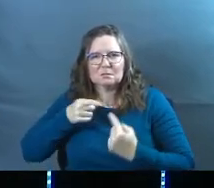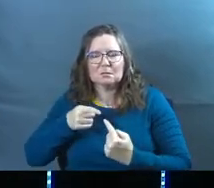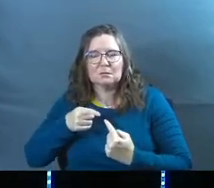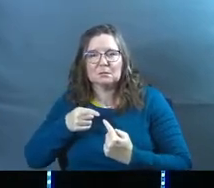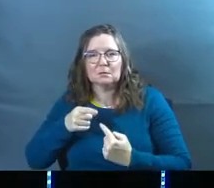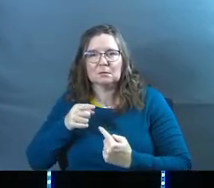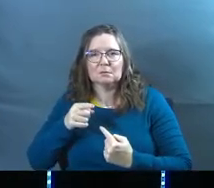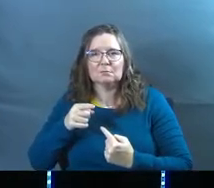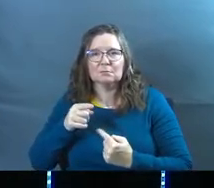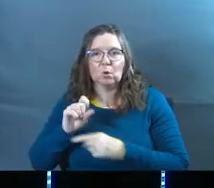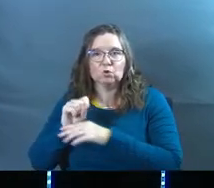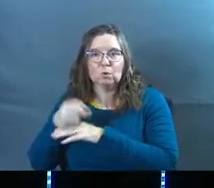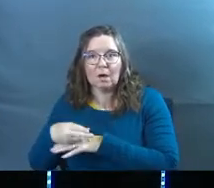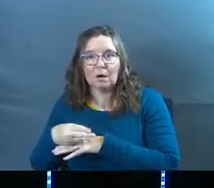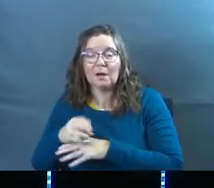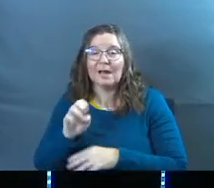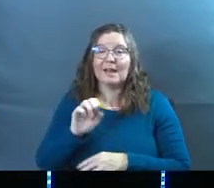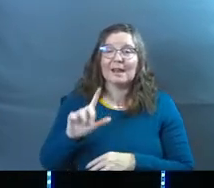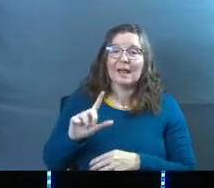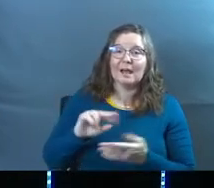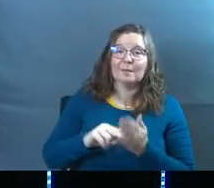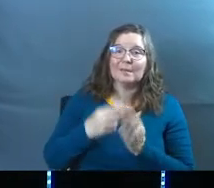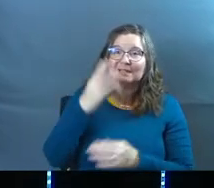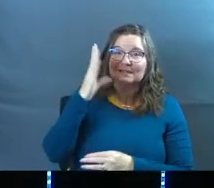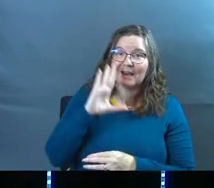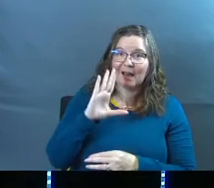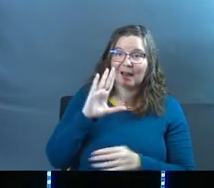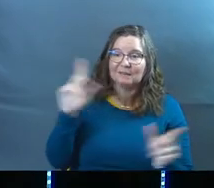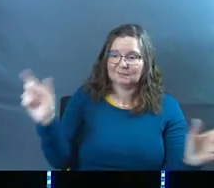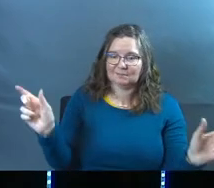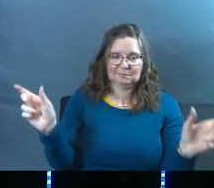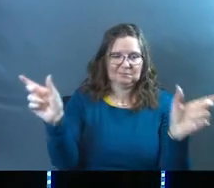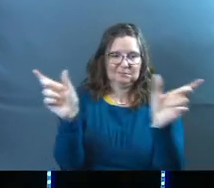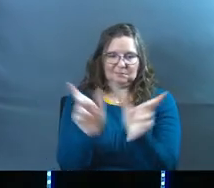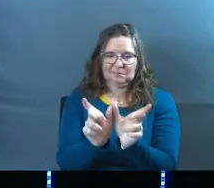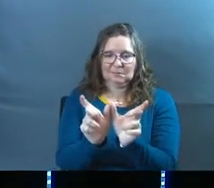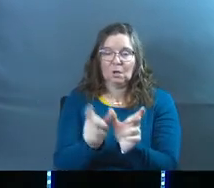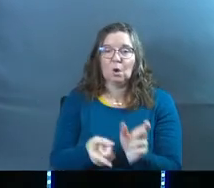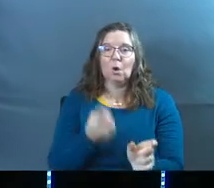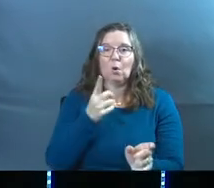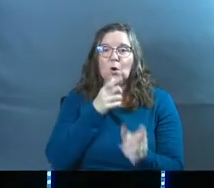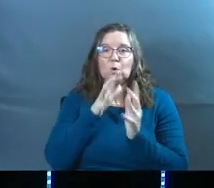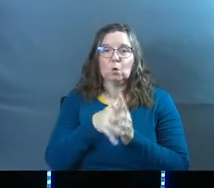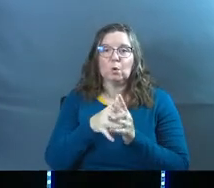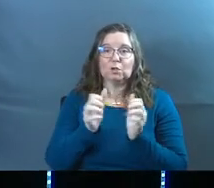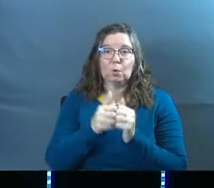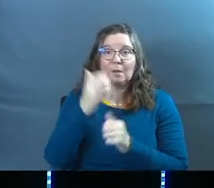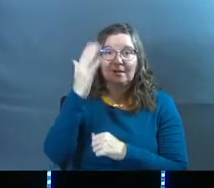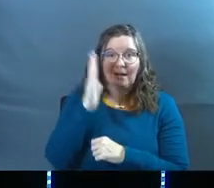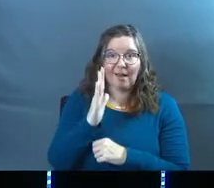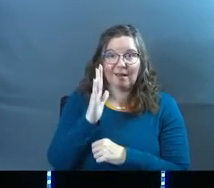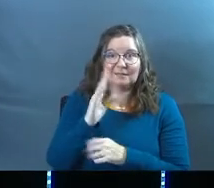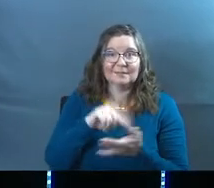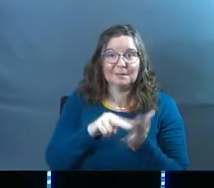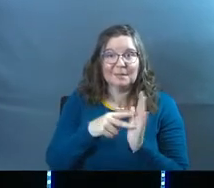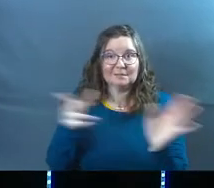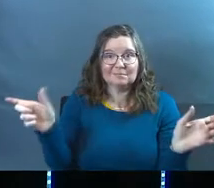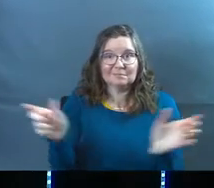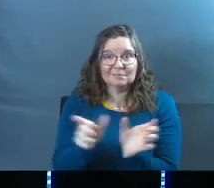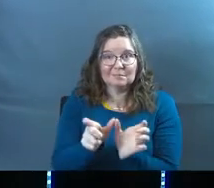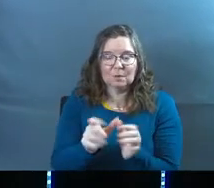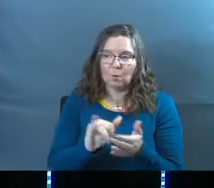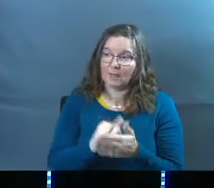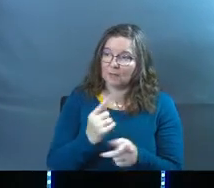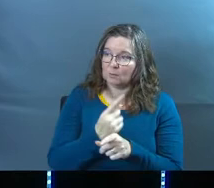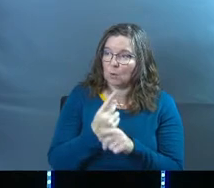God. And so people have come to understand this name as meaning one who wrestles with God. Well,